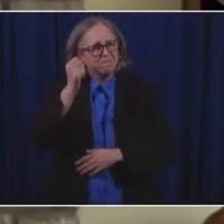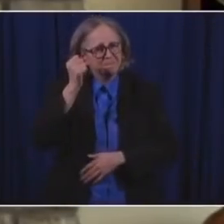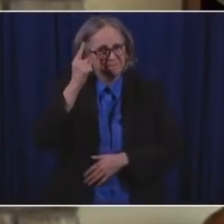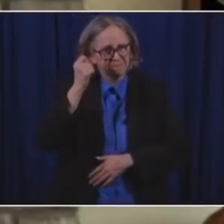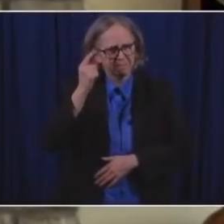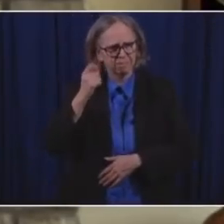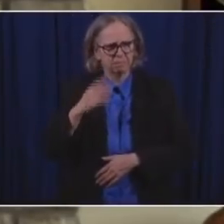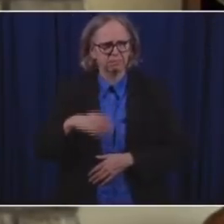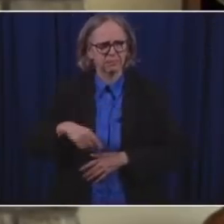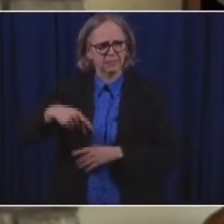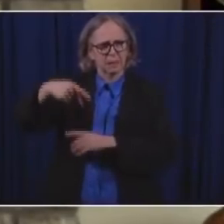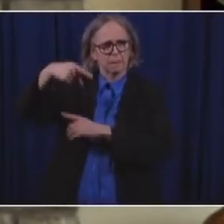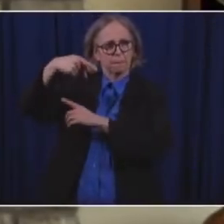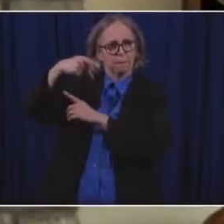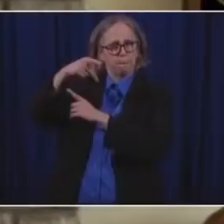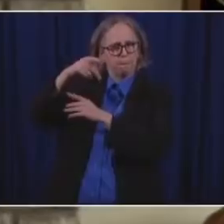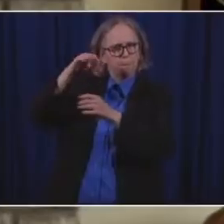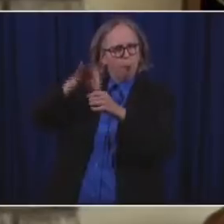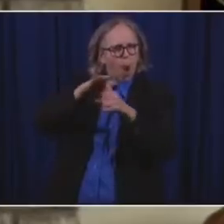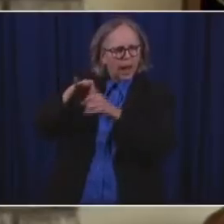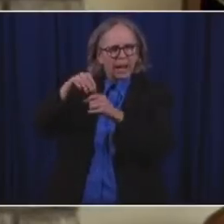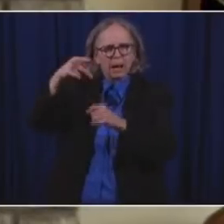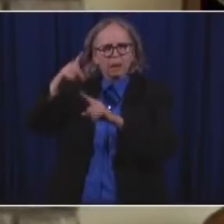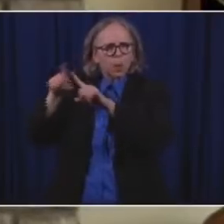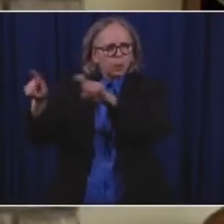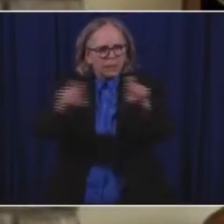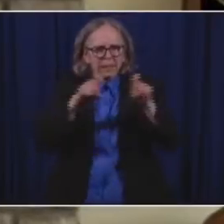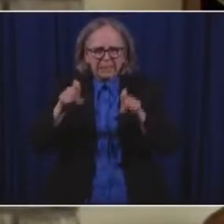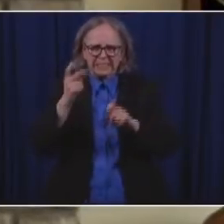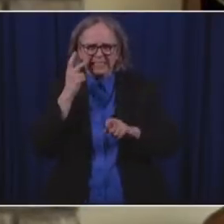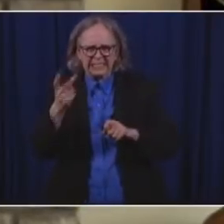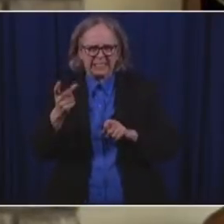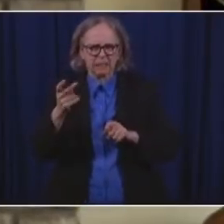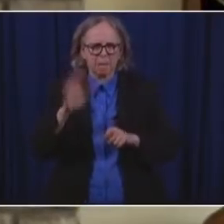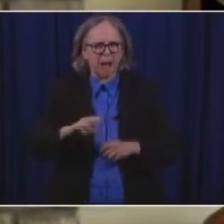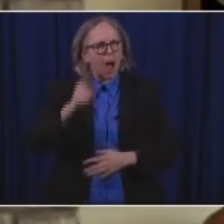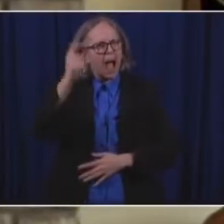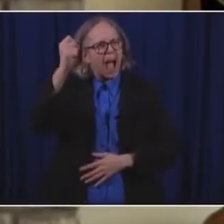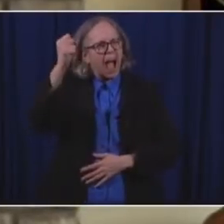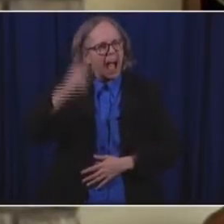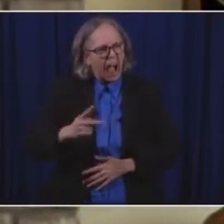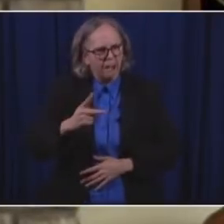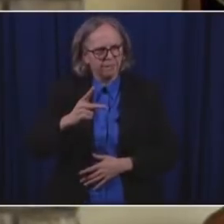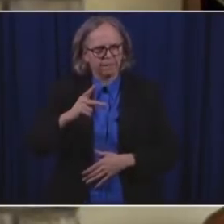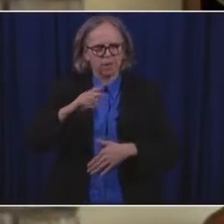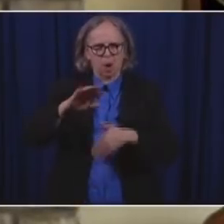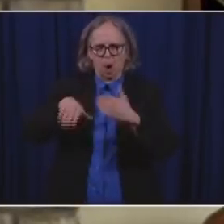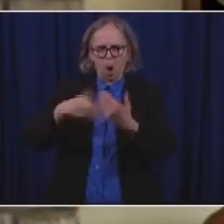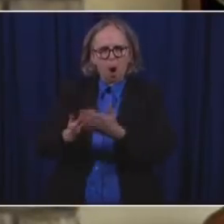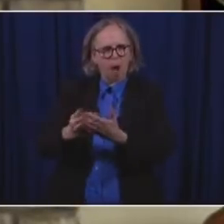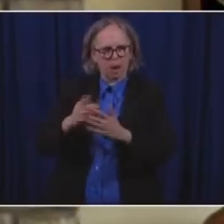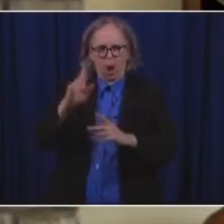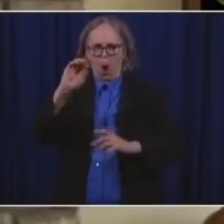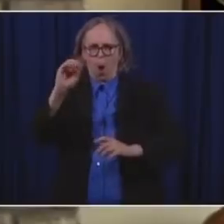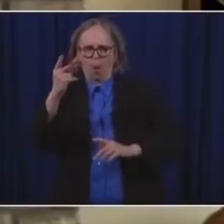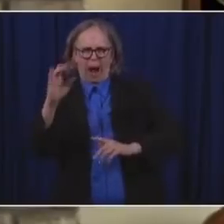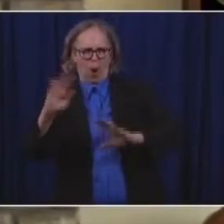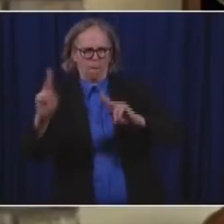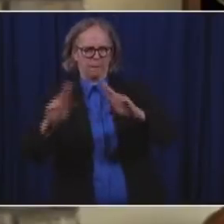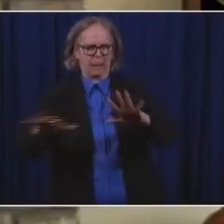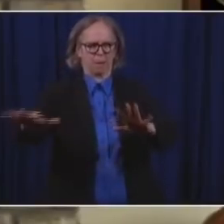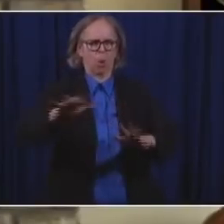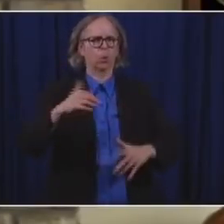seen would indicate, though, that half of all Ohioans have significant skepticism about it.